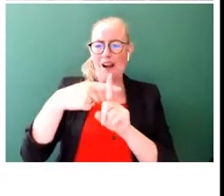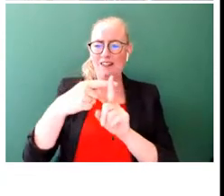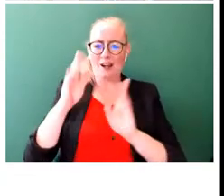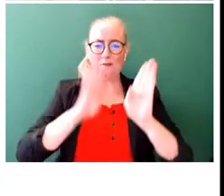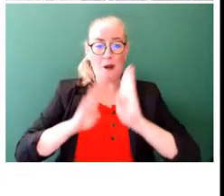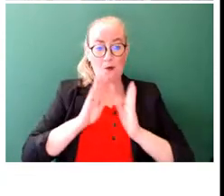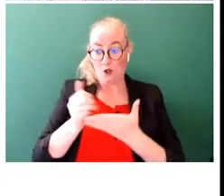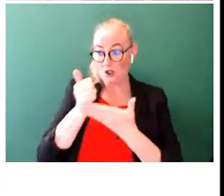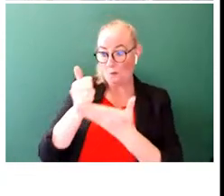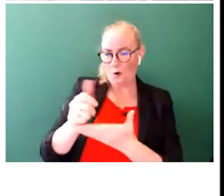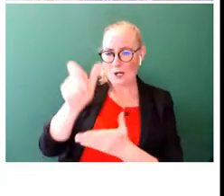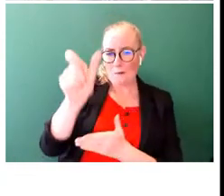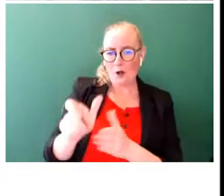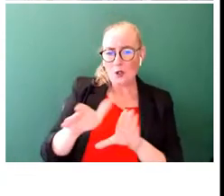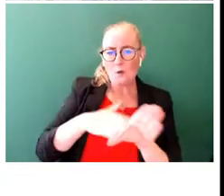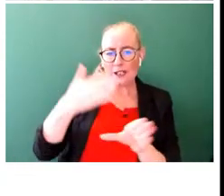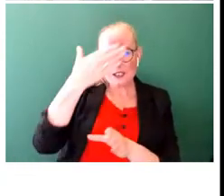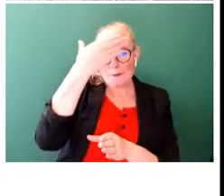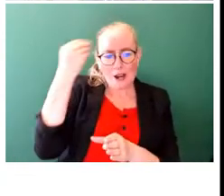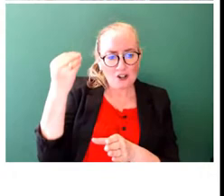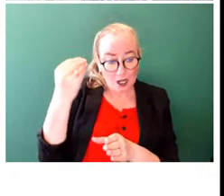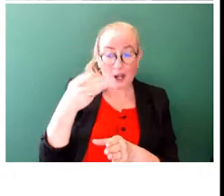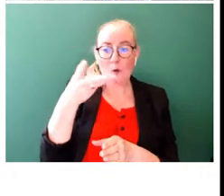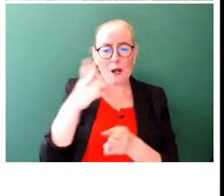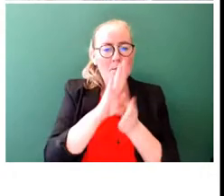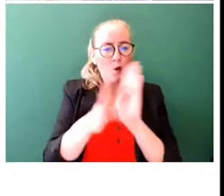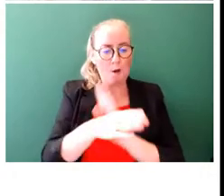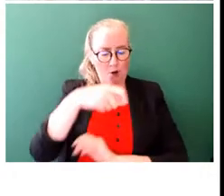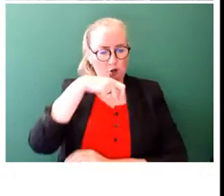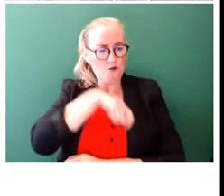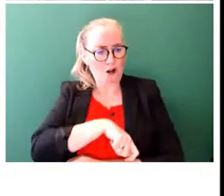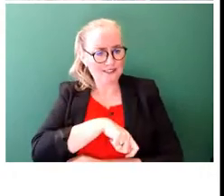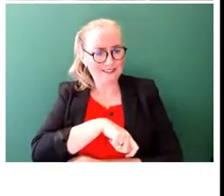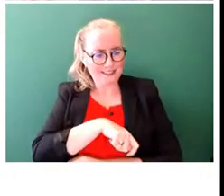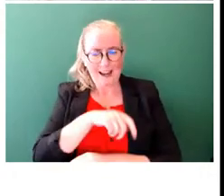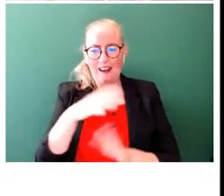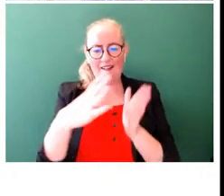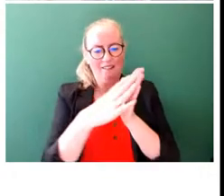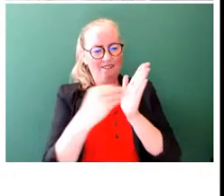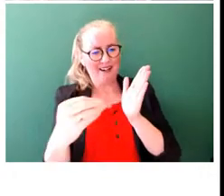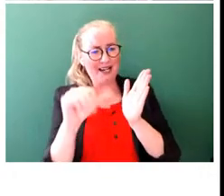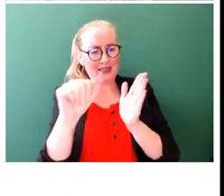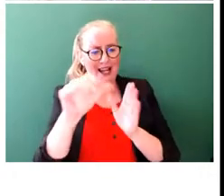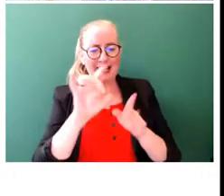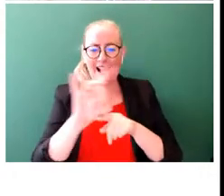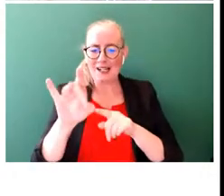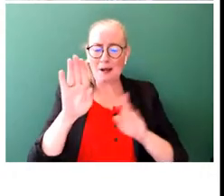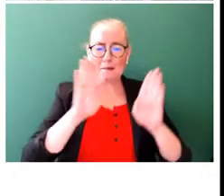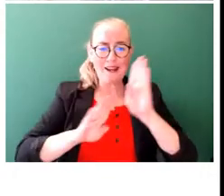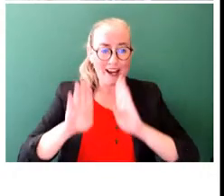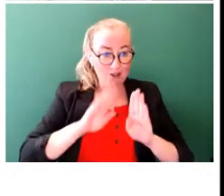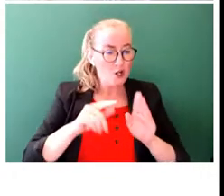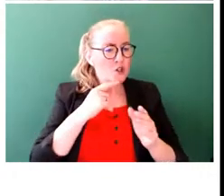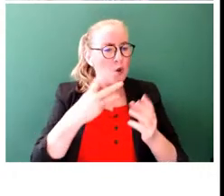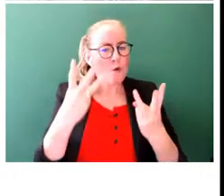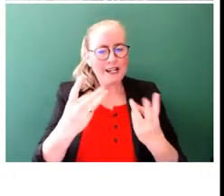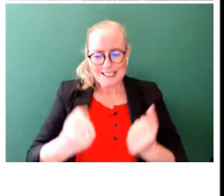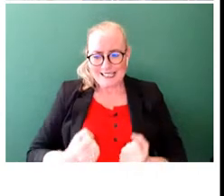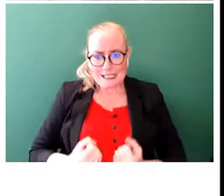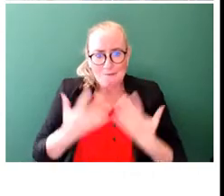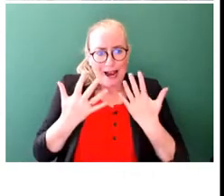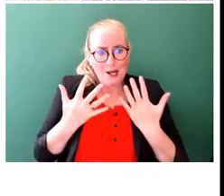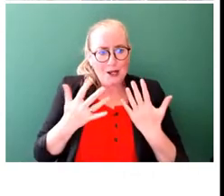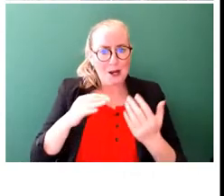dementia, a person who trusts you will follow those behaviors. And so we just inspire people around us through